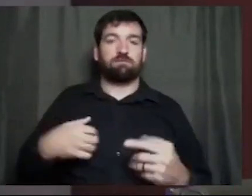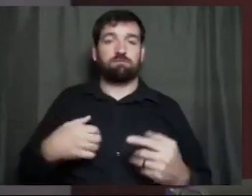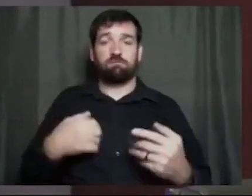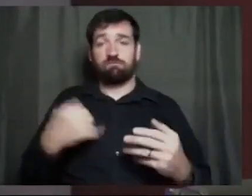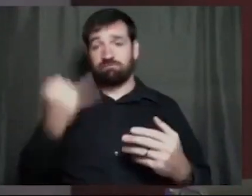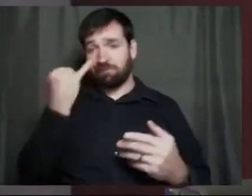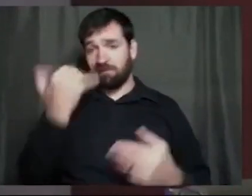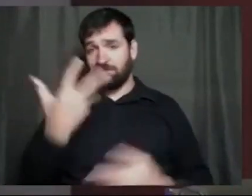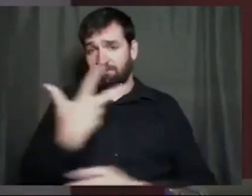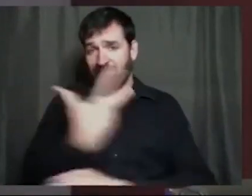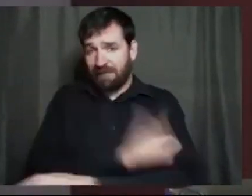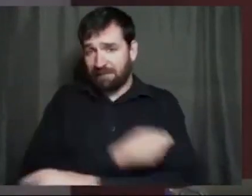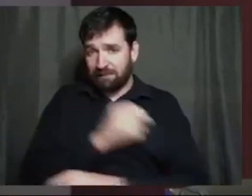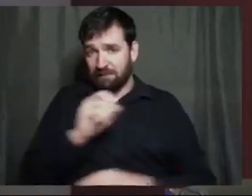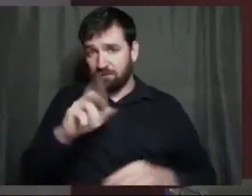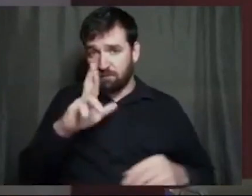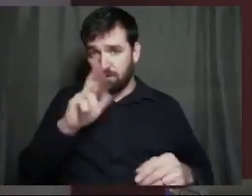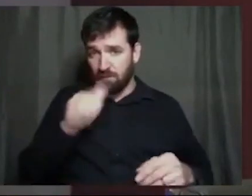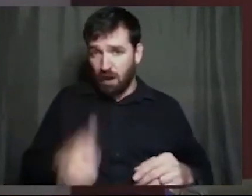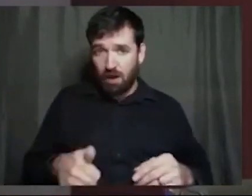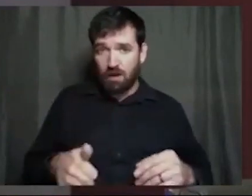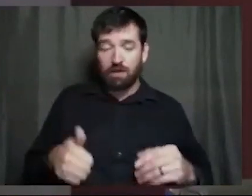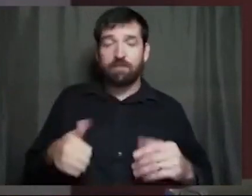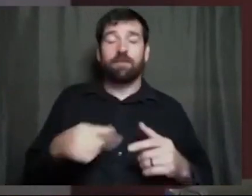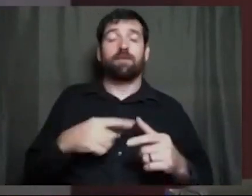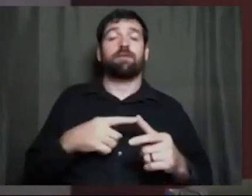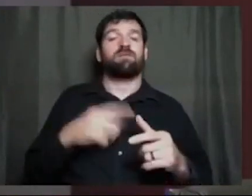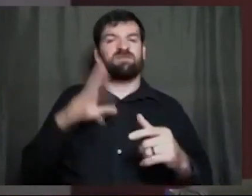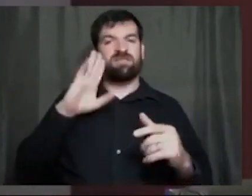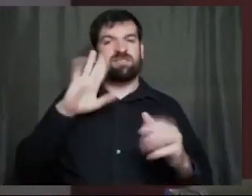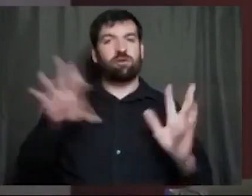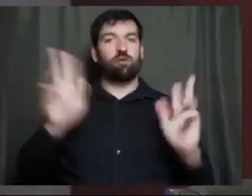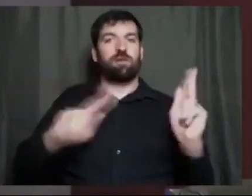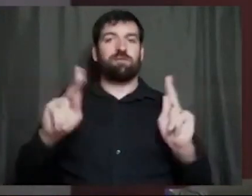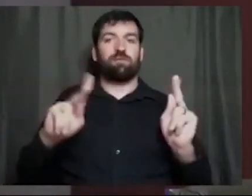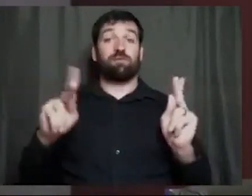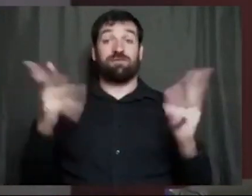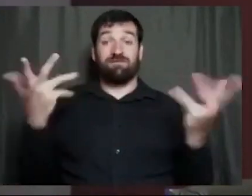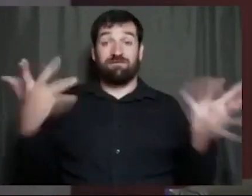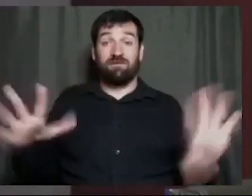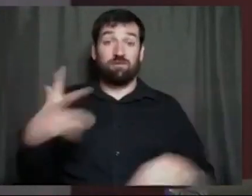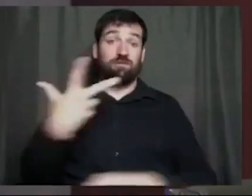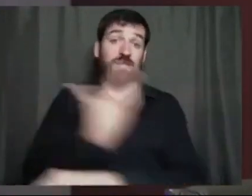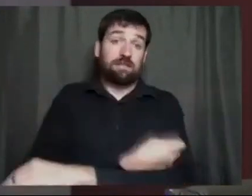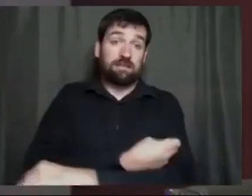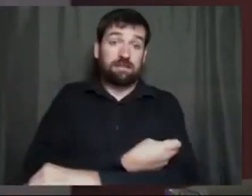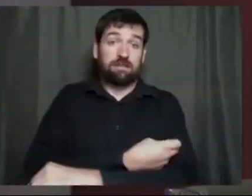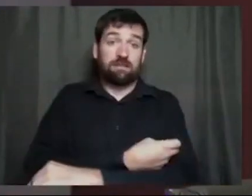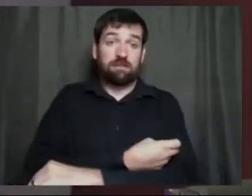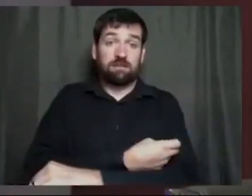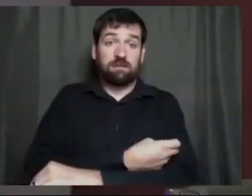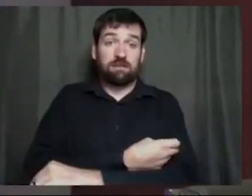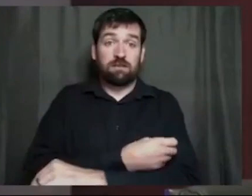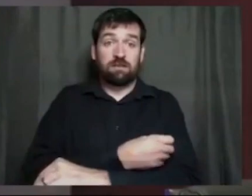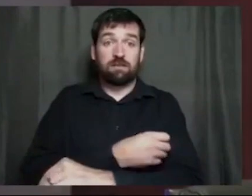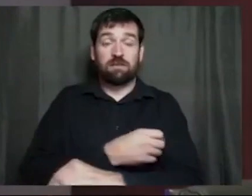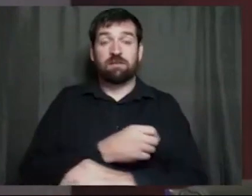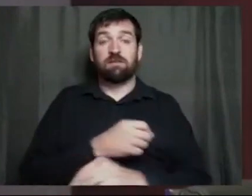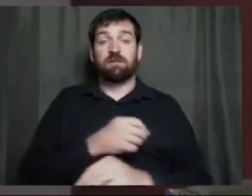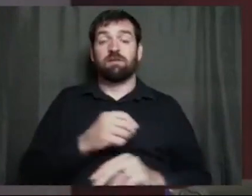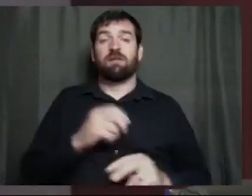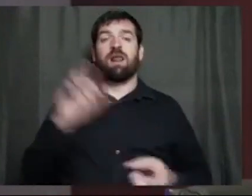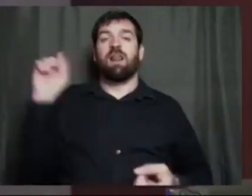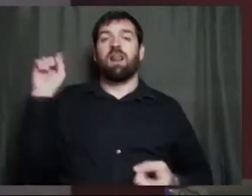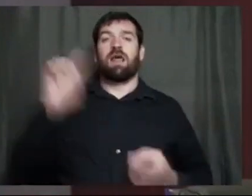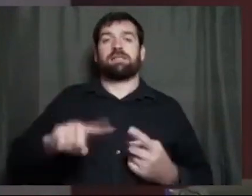got infected. We know that while we know that people who have had the vaccine shed as much virus as those who have not